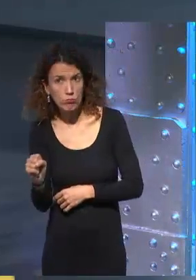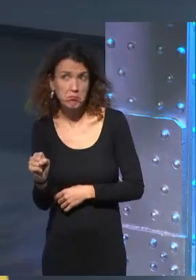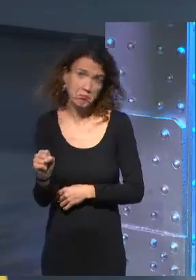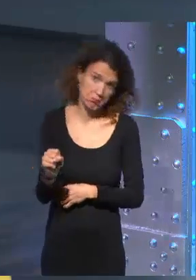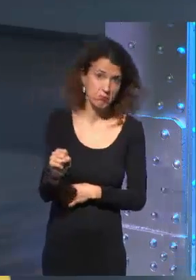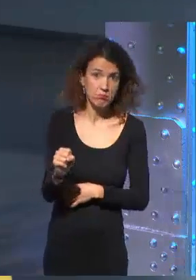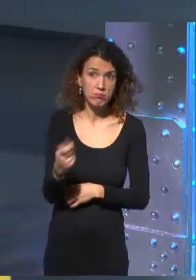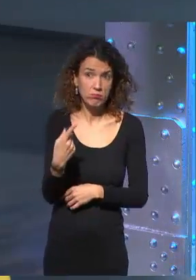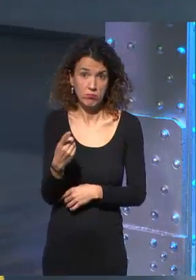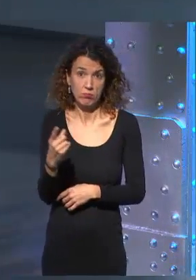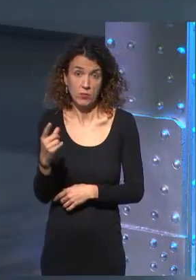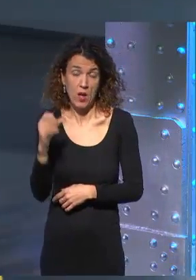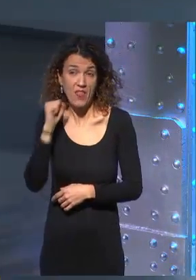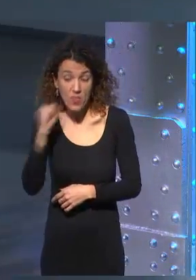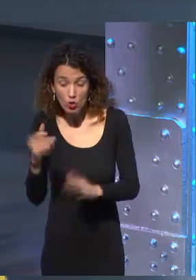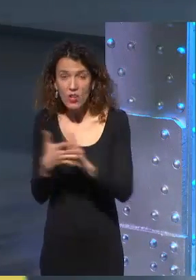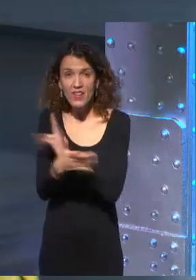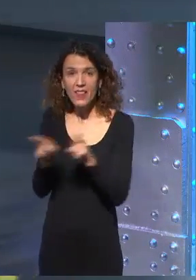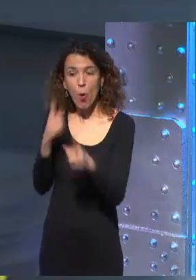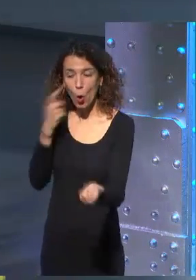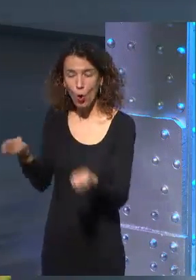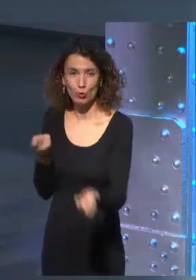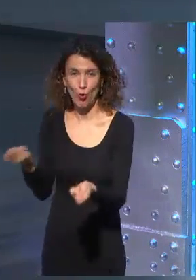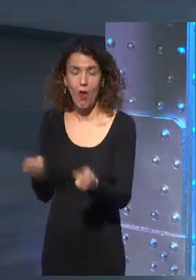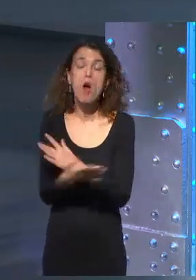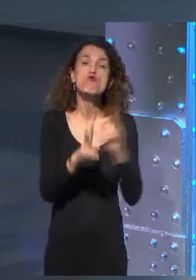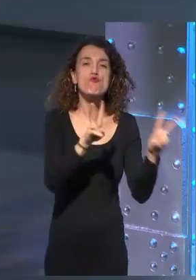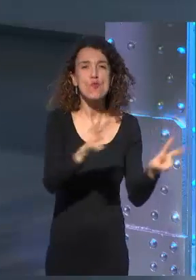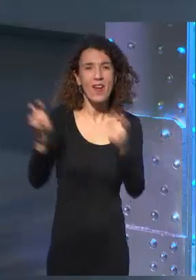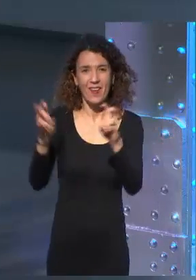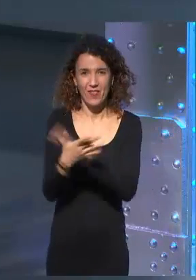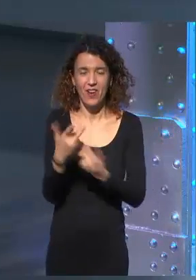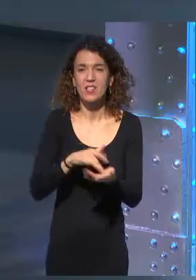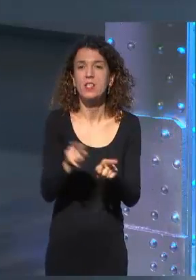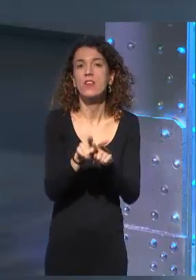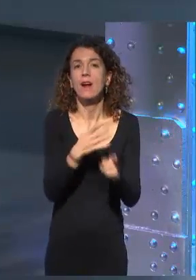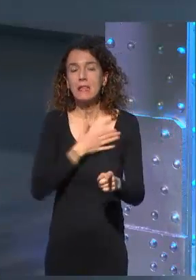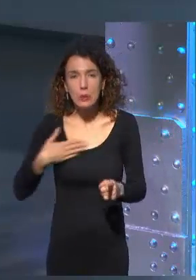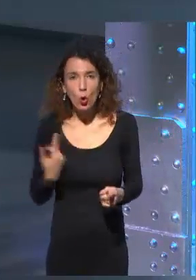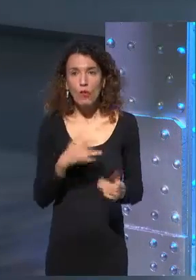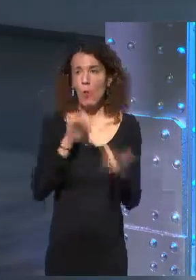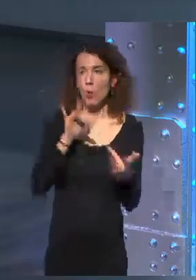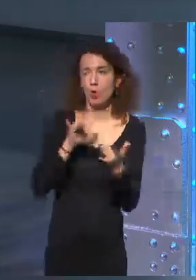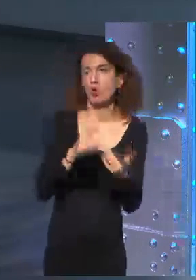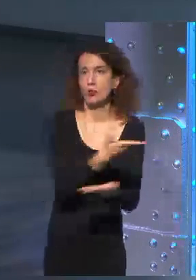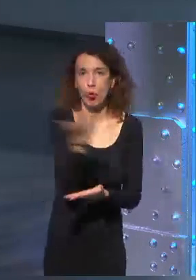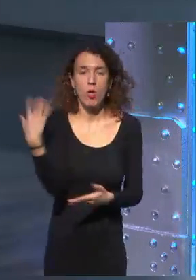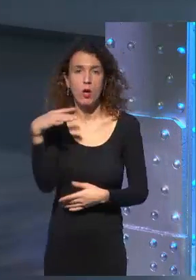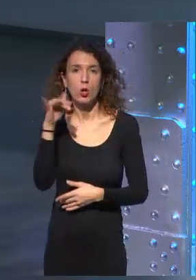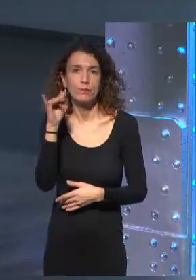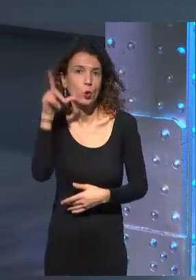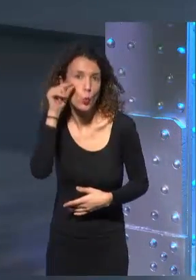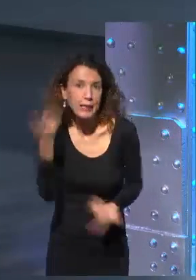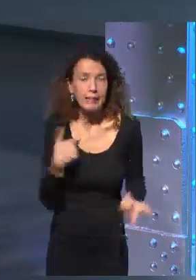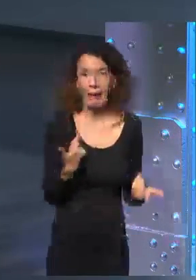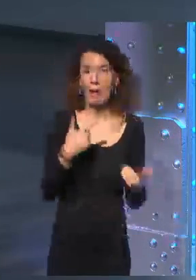always checking their mobile phones, and I think we have an addiction. I don't want to use another word, and I think we have to deal with it